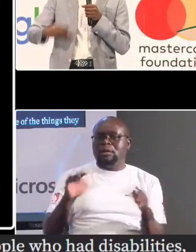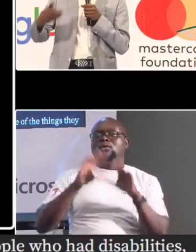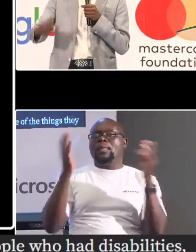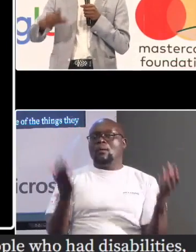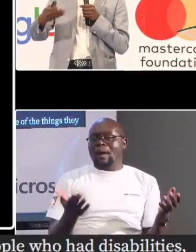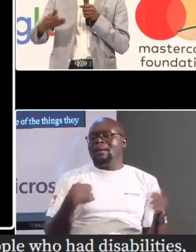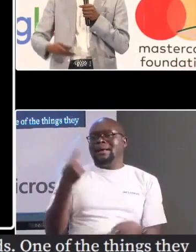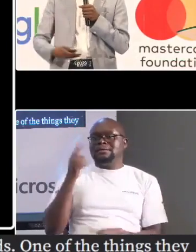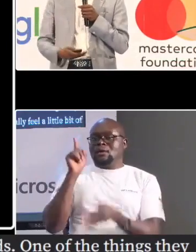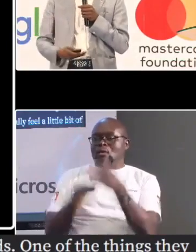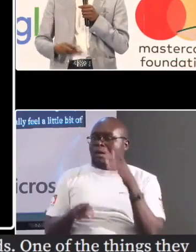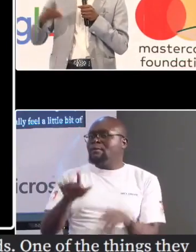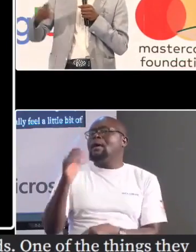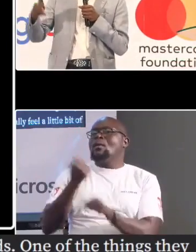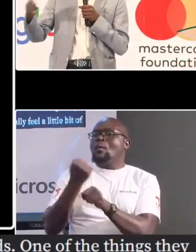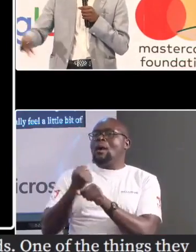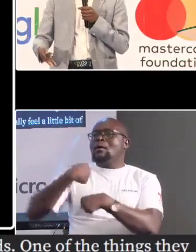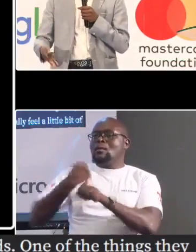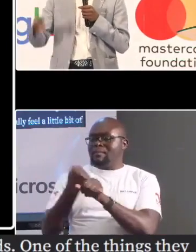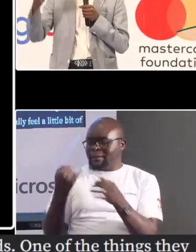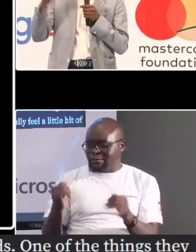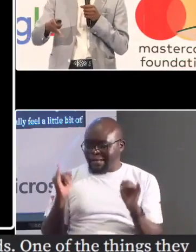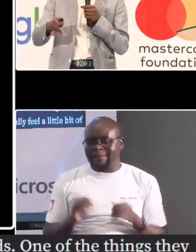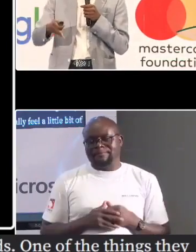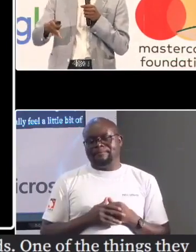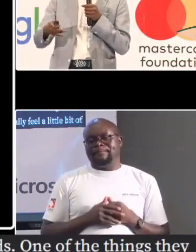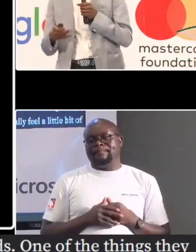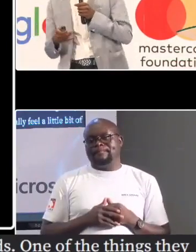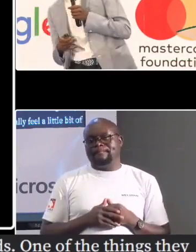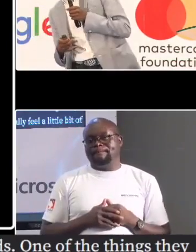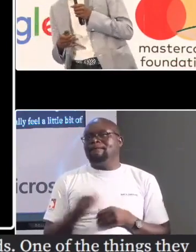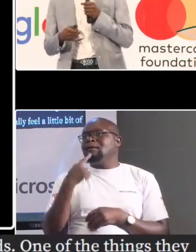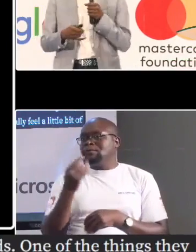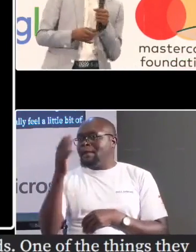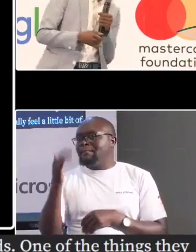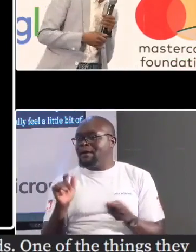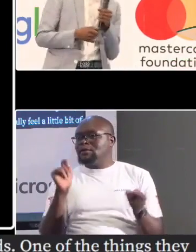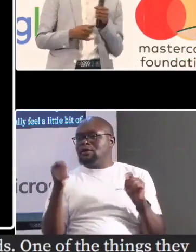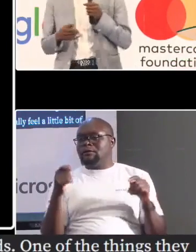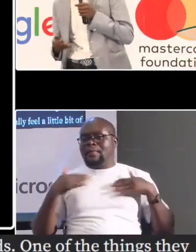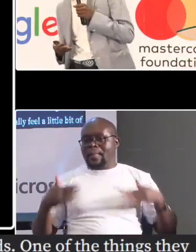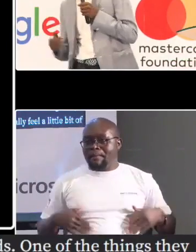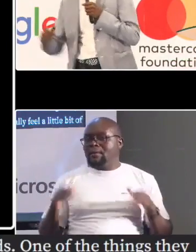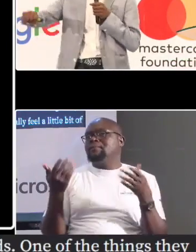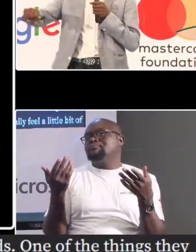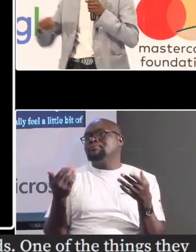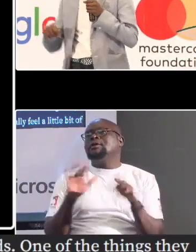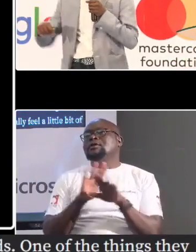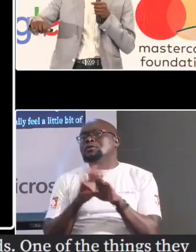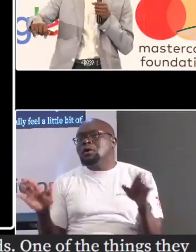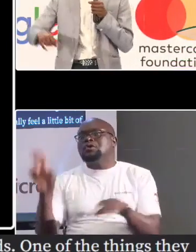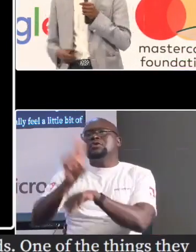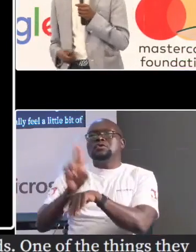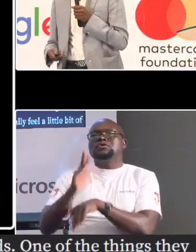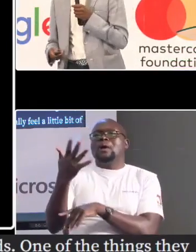we realized what they want was, we designed a trike that was, you steered by shifting your body weight. So you didn't steer it using